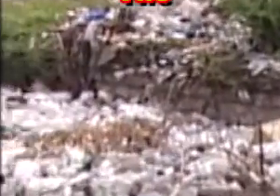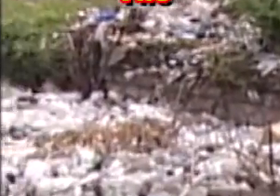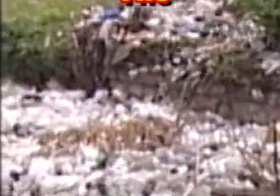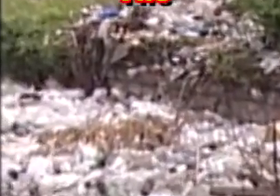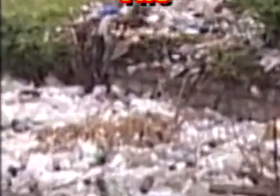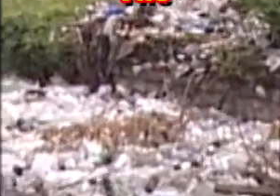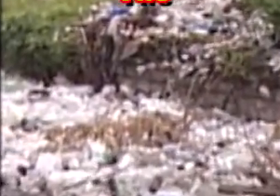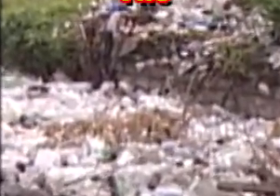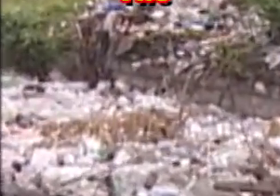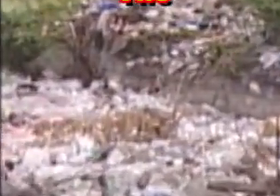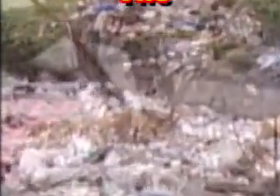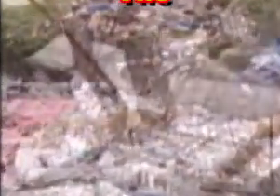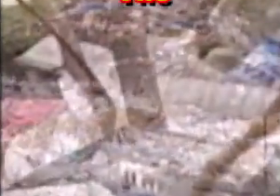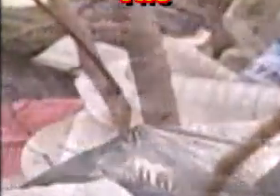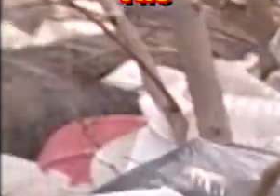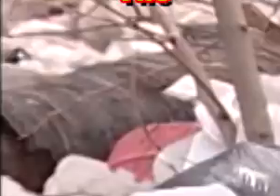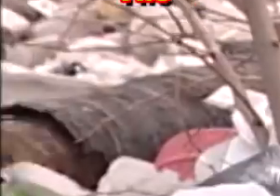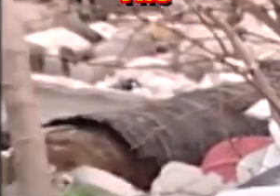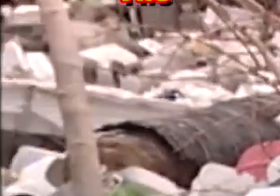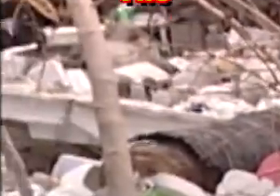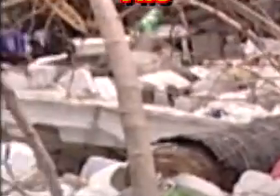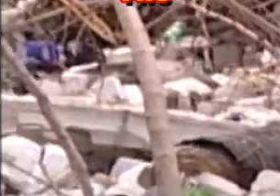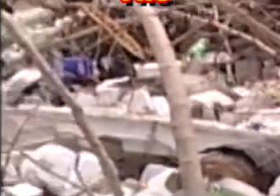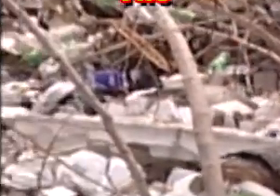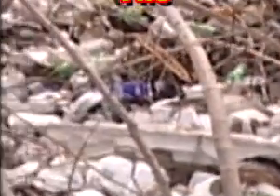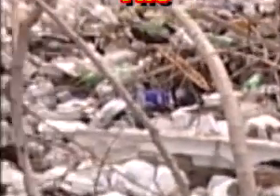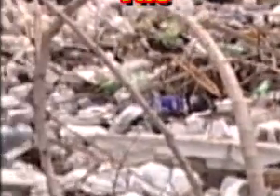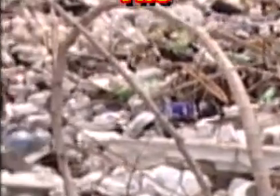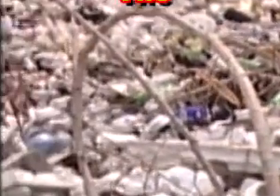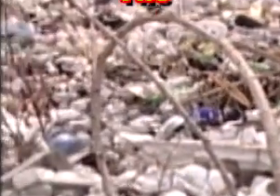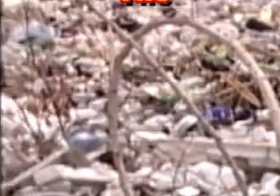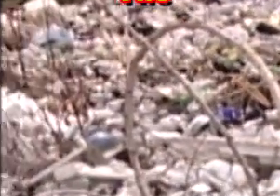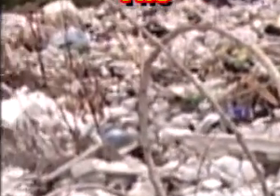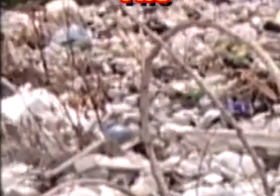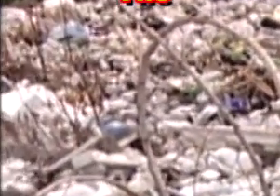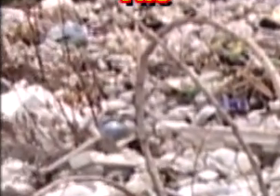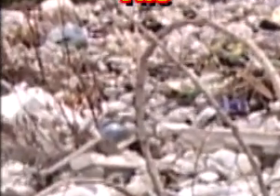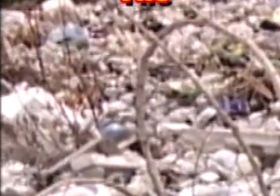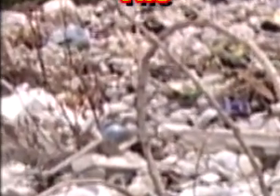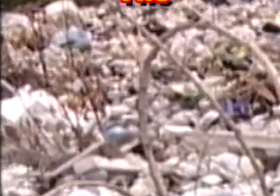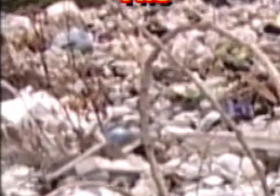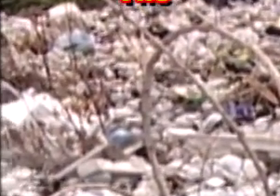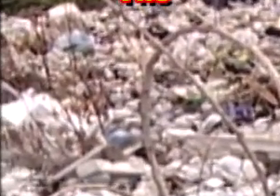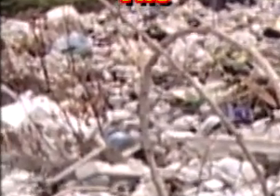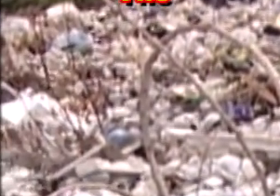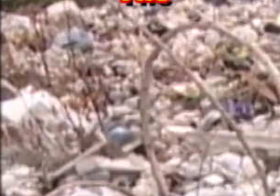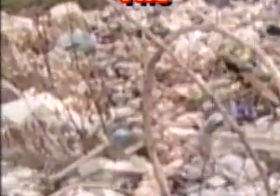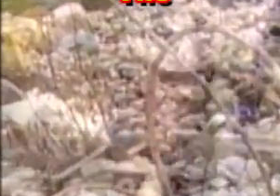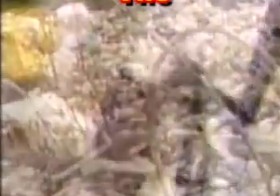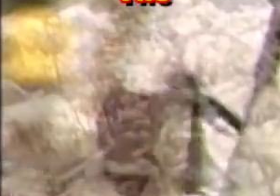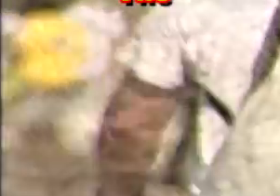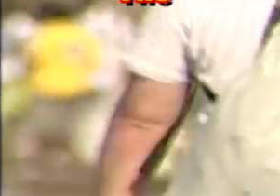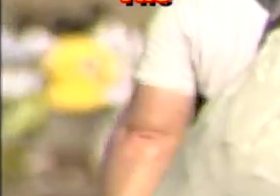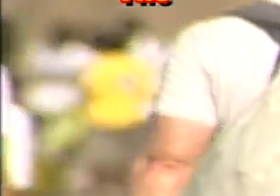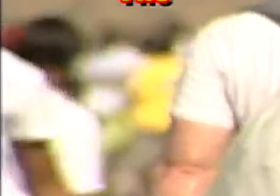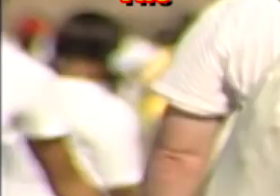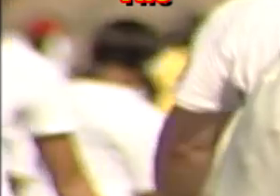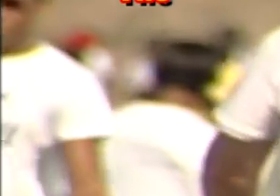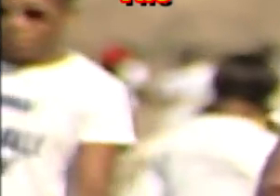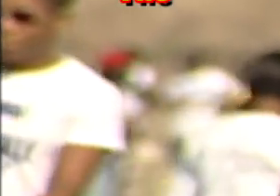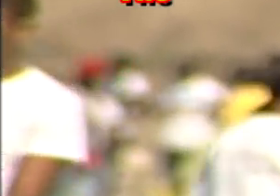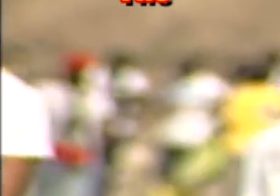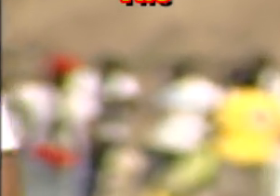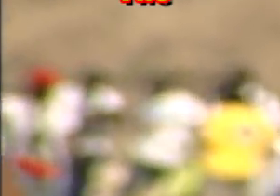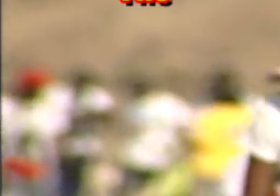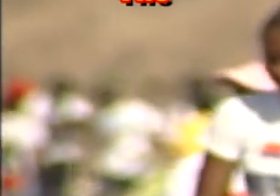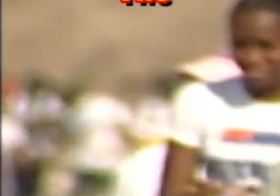plastics posed grave environmental and health concerns for Jamaica, as they take an extremely long period of time to biodegrade and